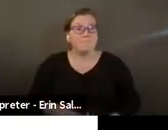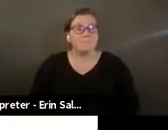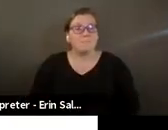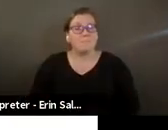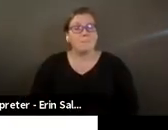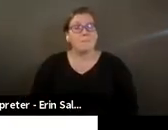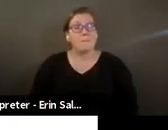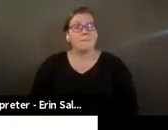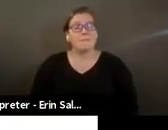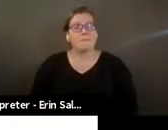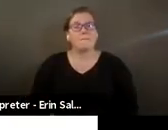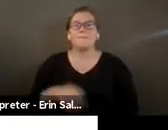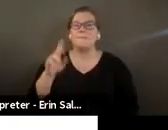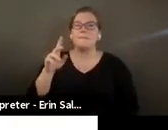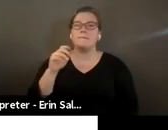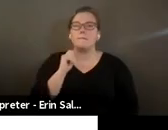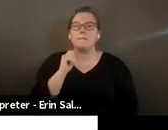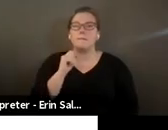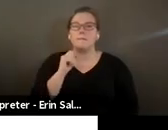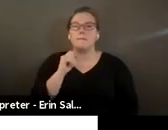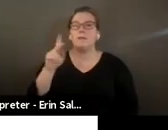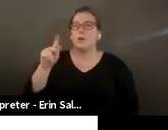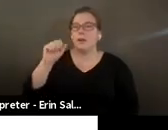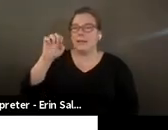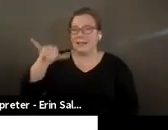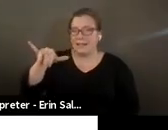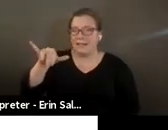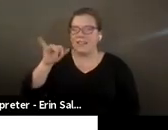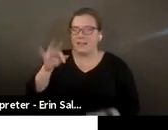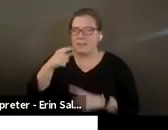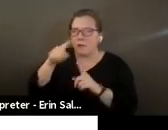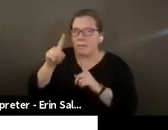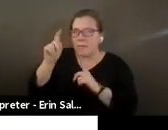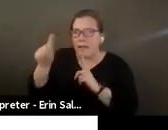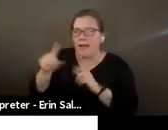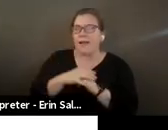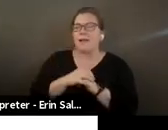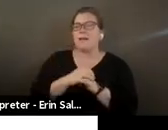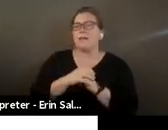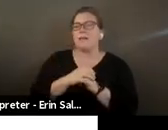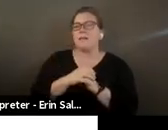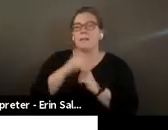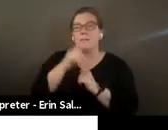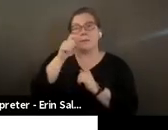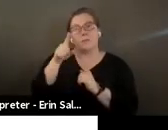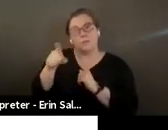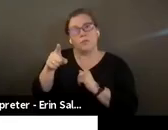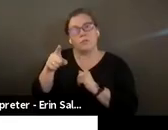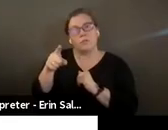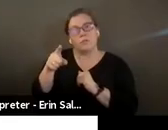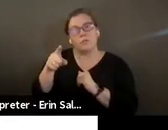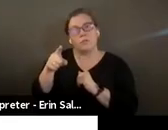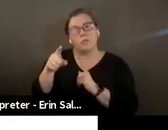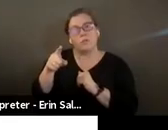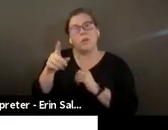And so Casey Brovan, if I can ask you a question as well, since you're the one, that are talking with a